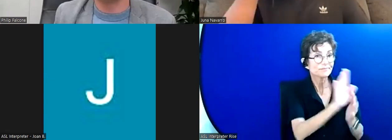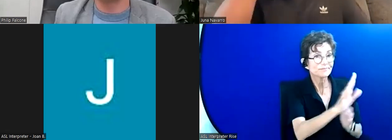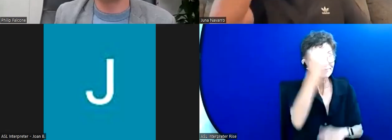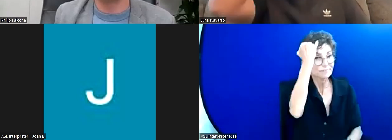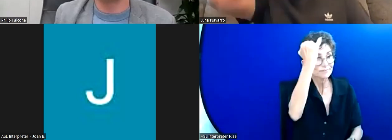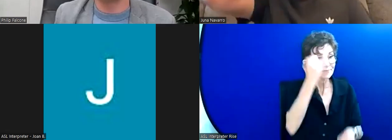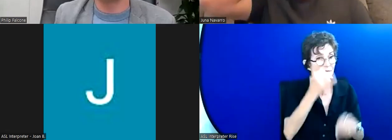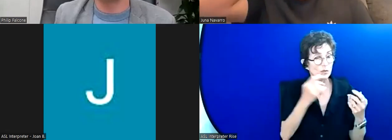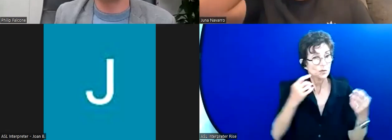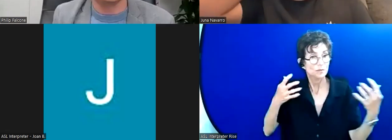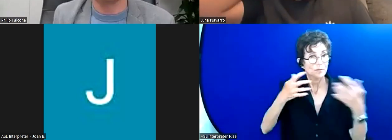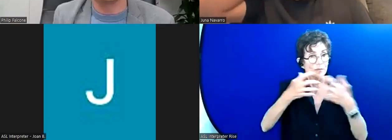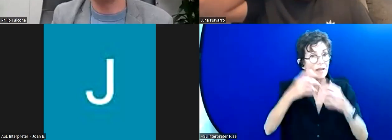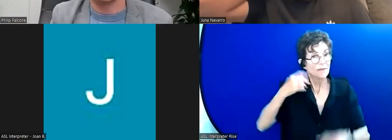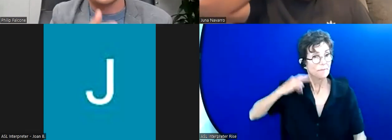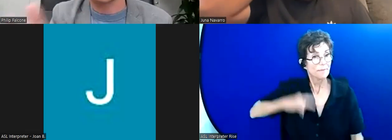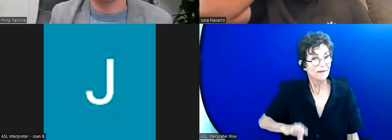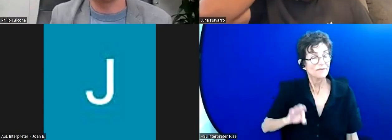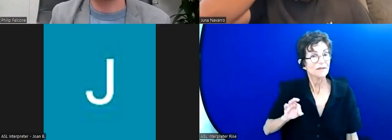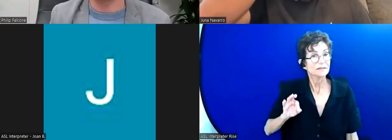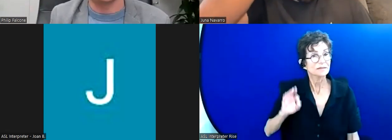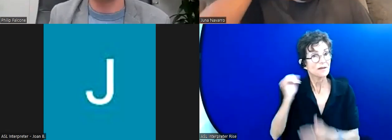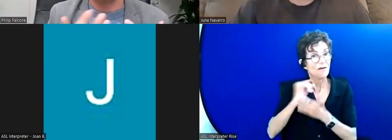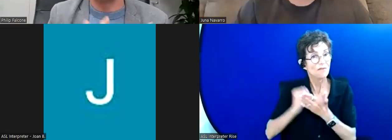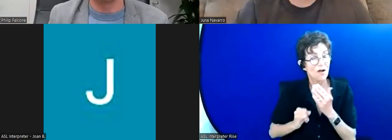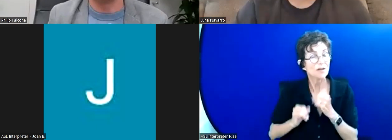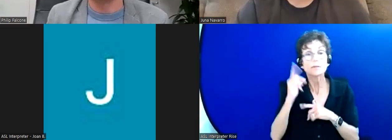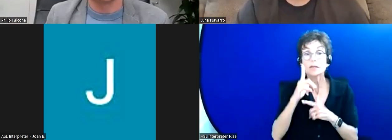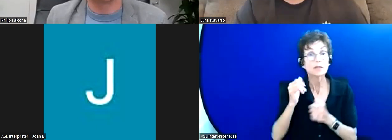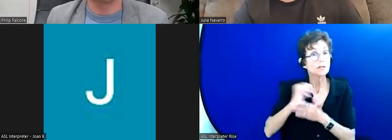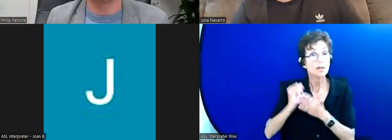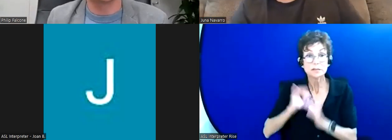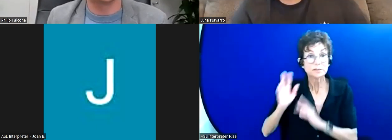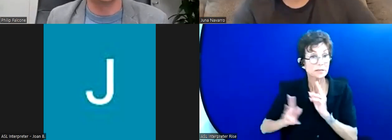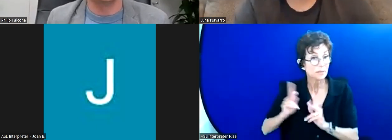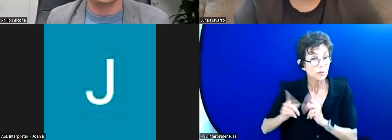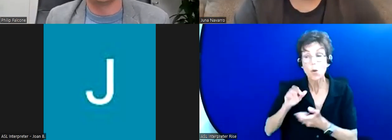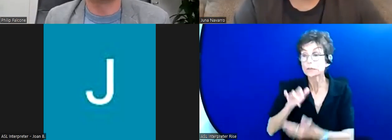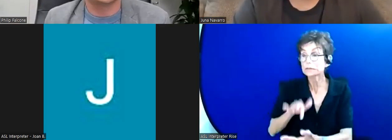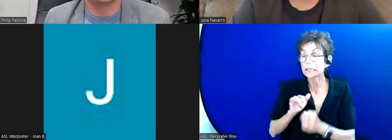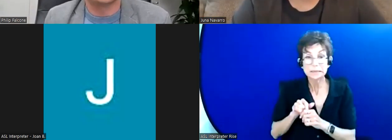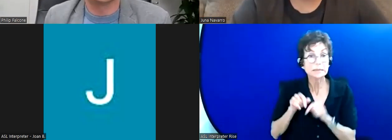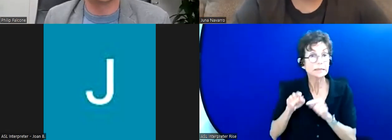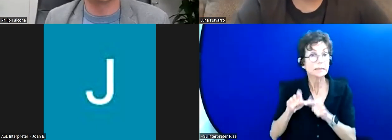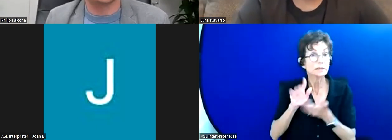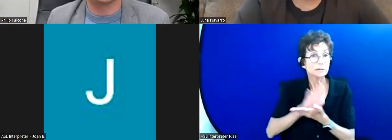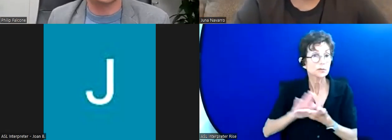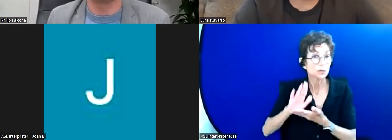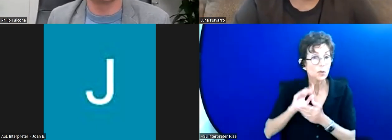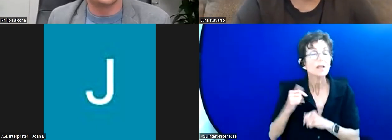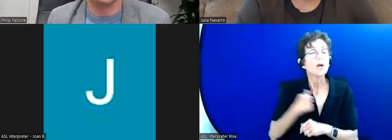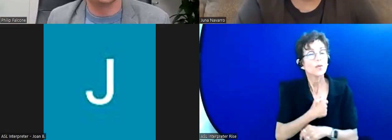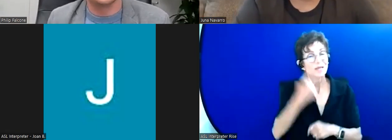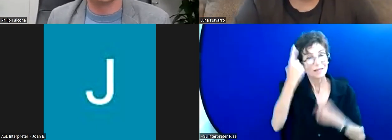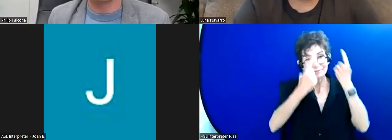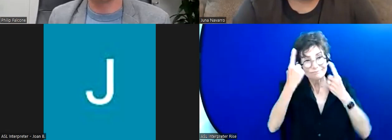of art. To many of us artistic folk or people who studied it in school, it's kind of, we see it as common sense, as a